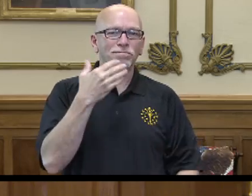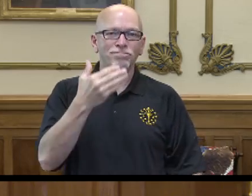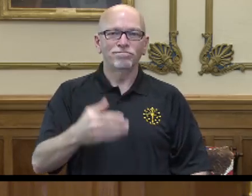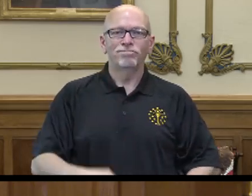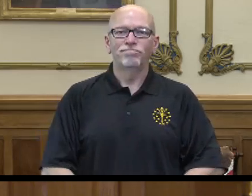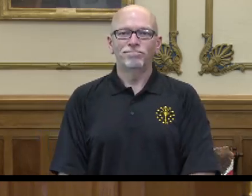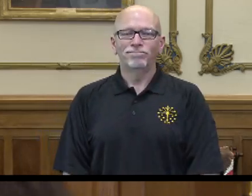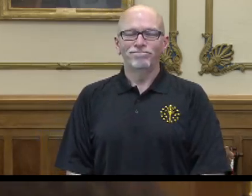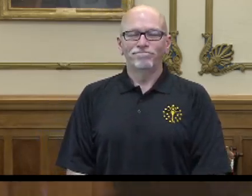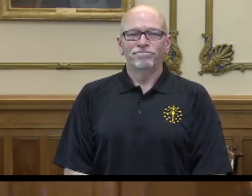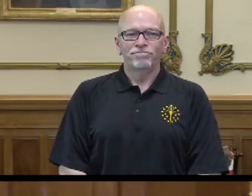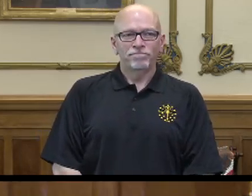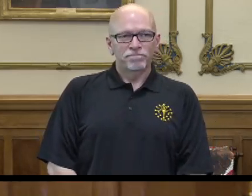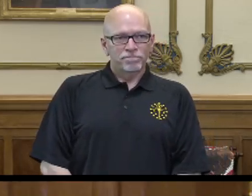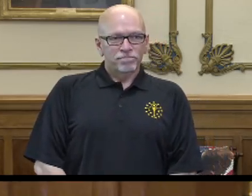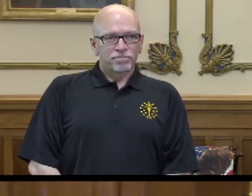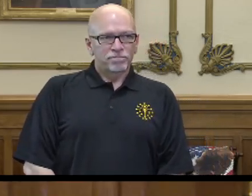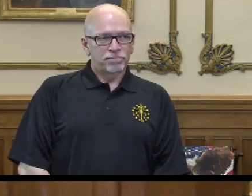microphone.